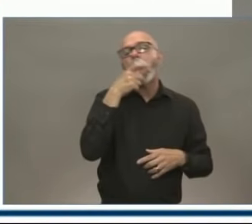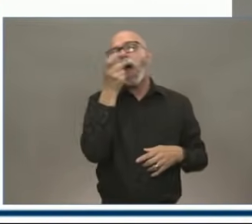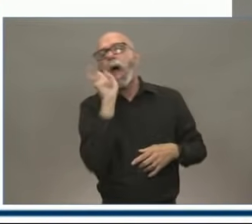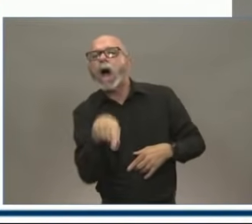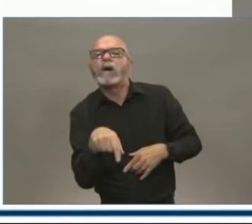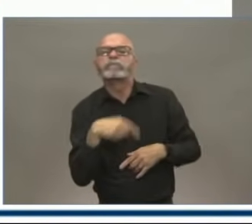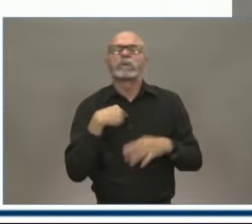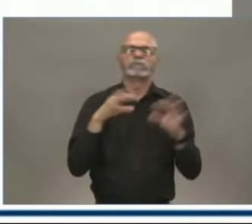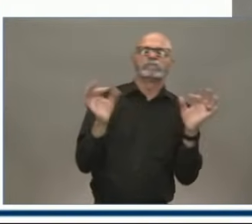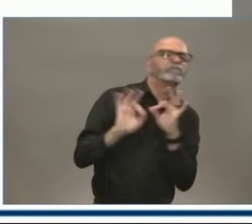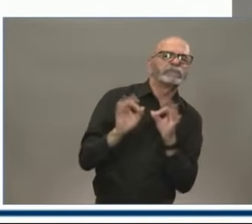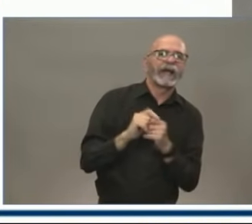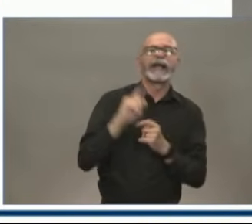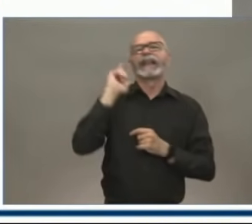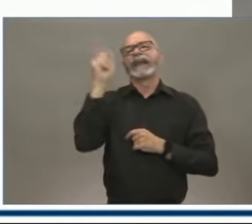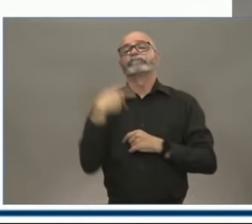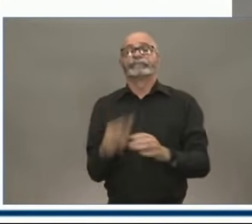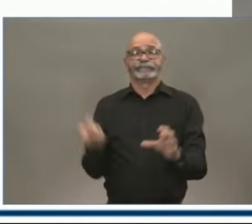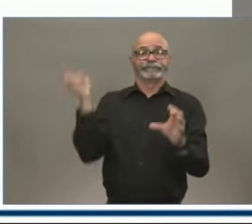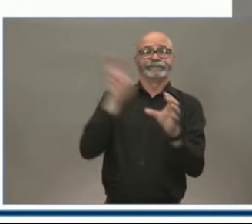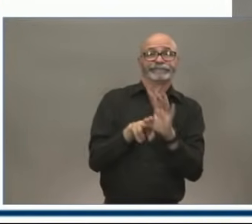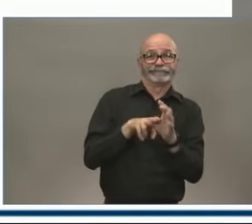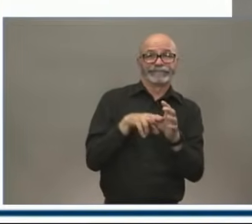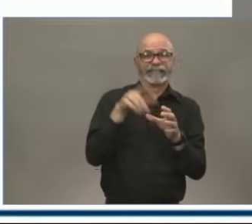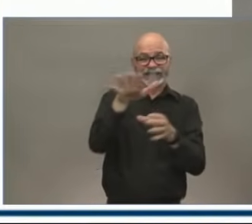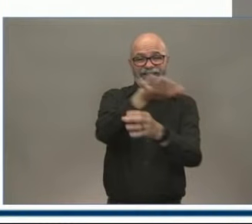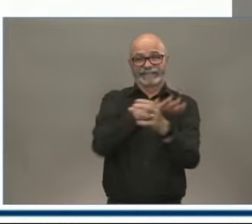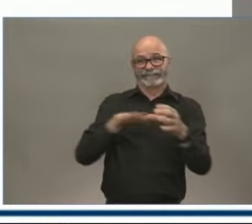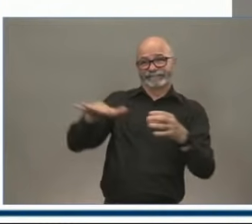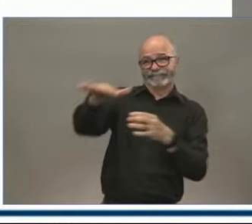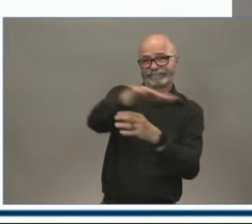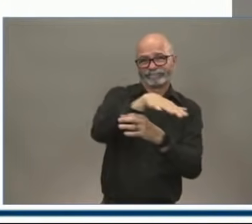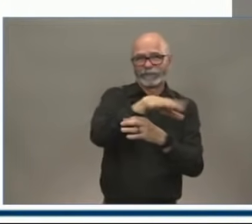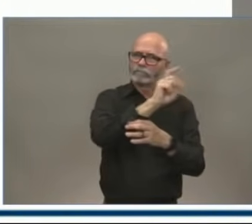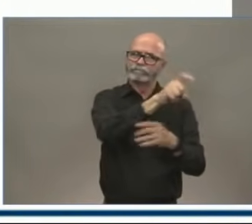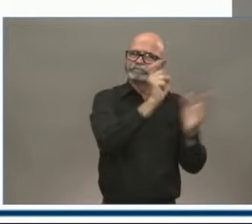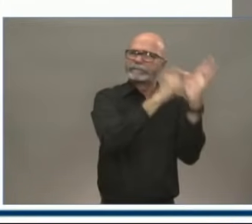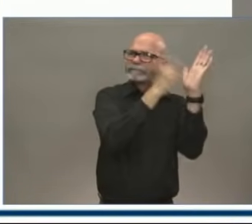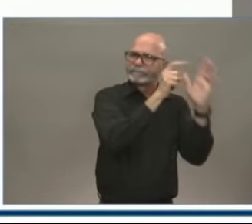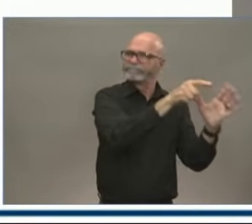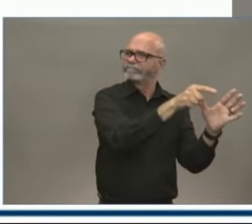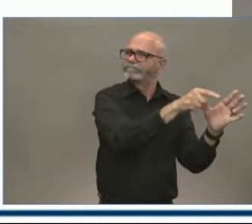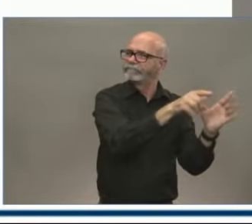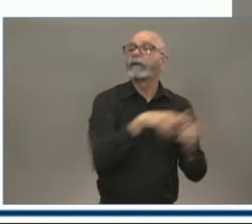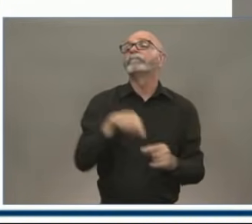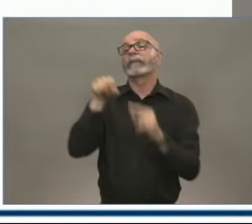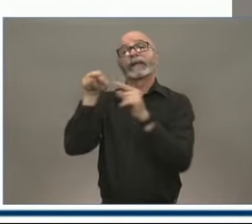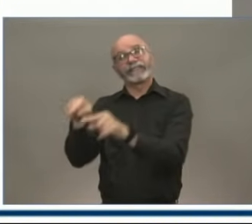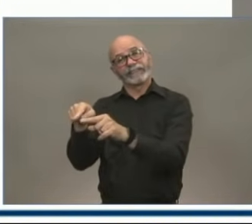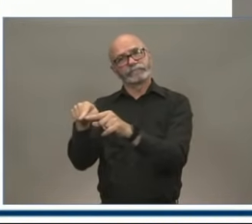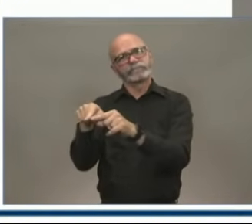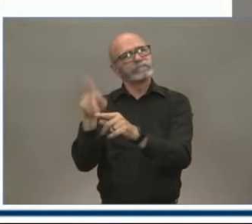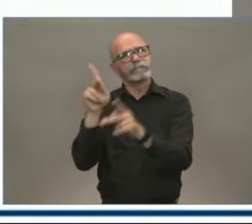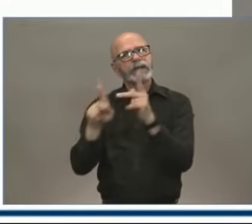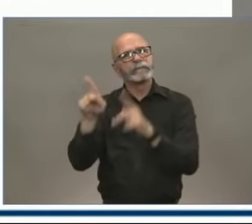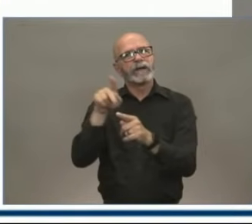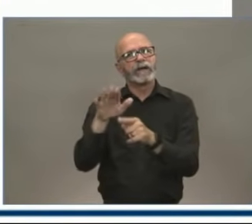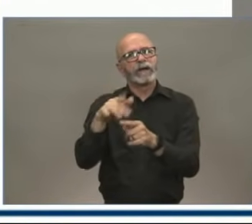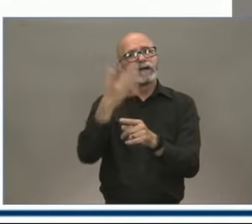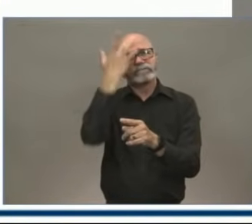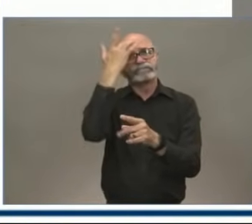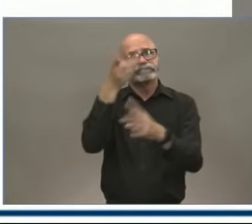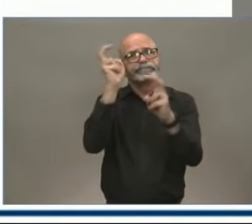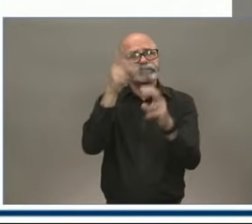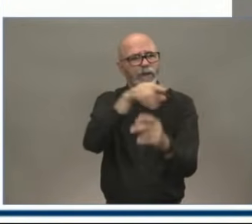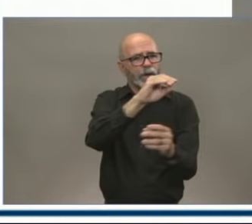it, the counties that chose to have requirements for wearing masks had much lower levels of COVID cases than